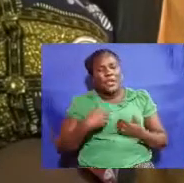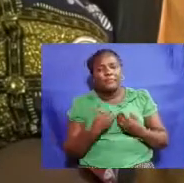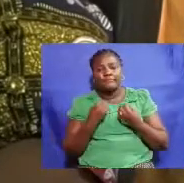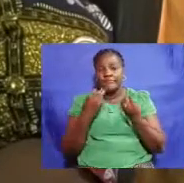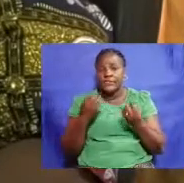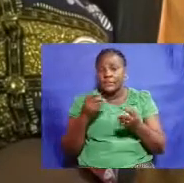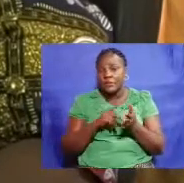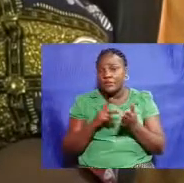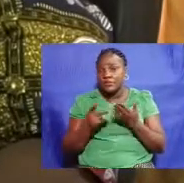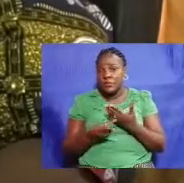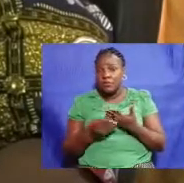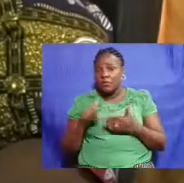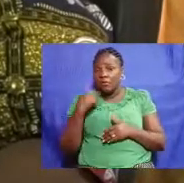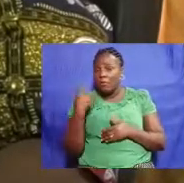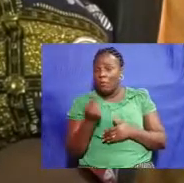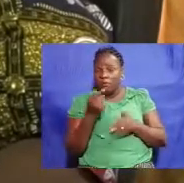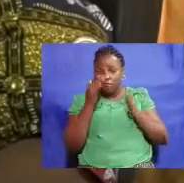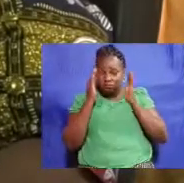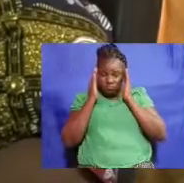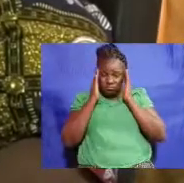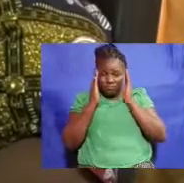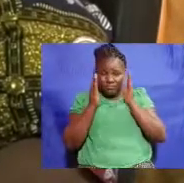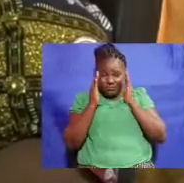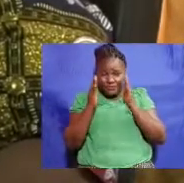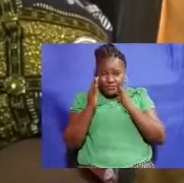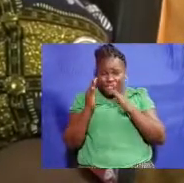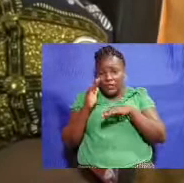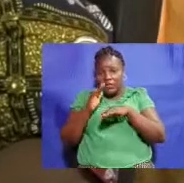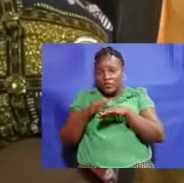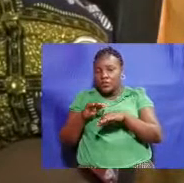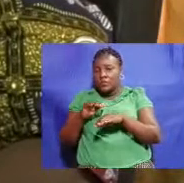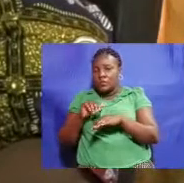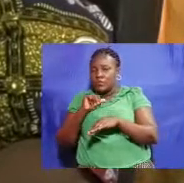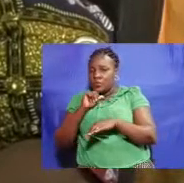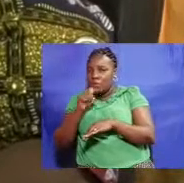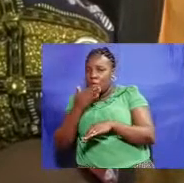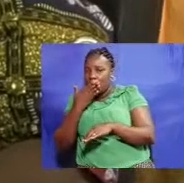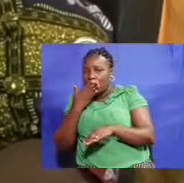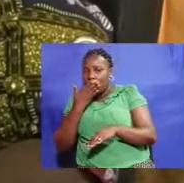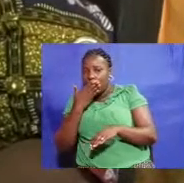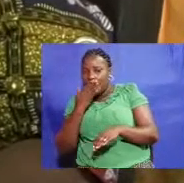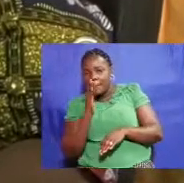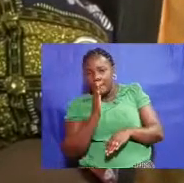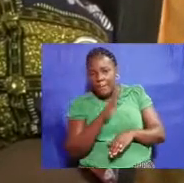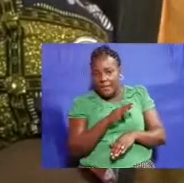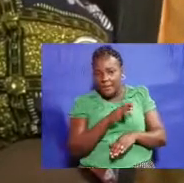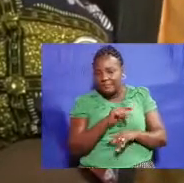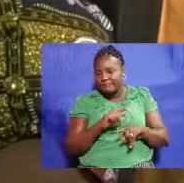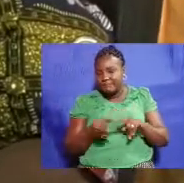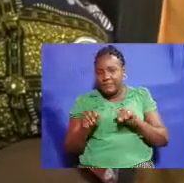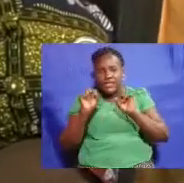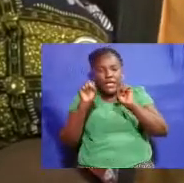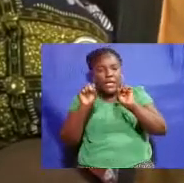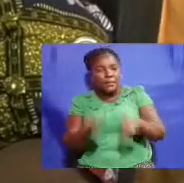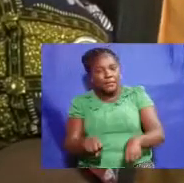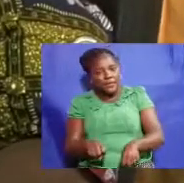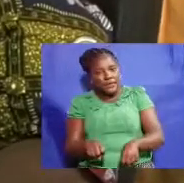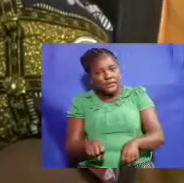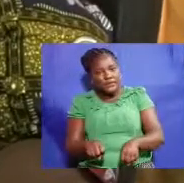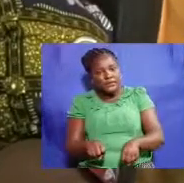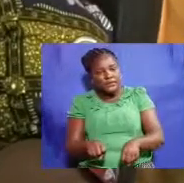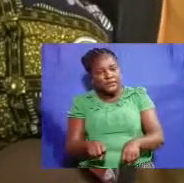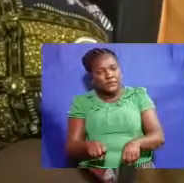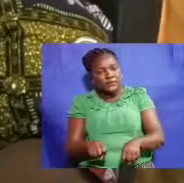it always focuses not on the negative, but on the ability of somebody who